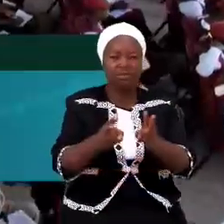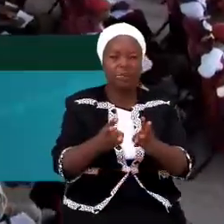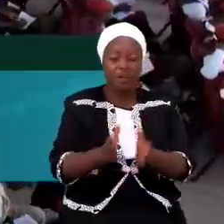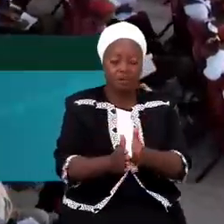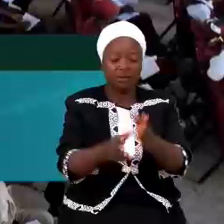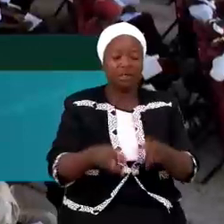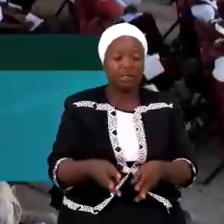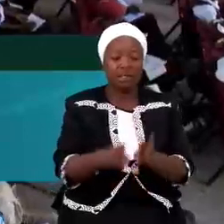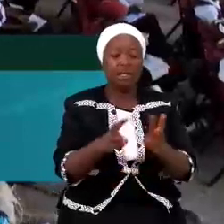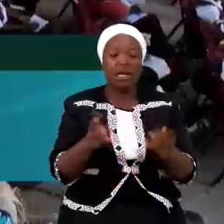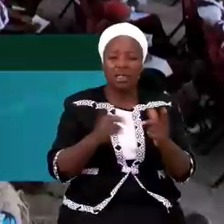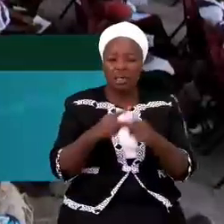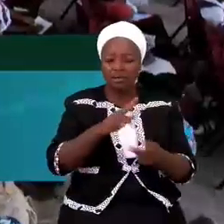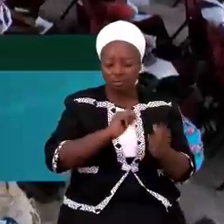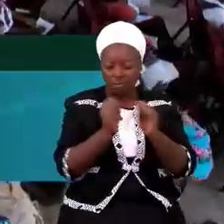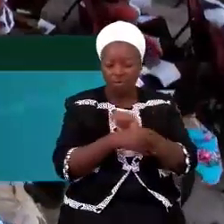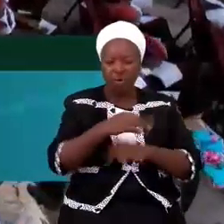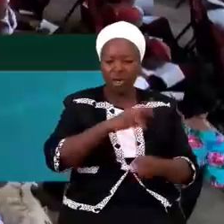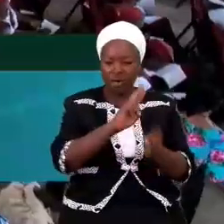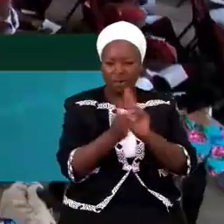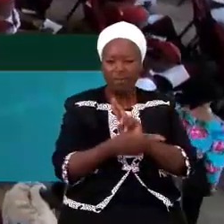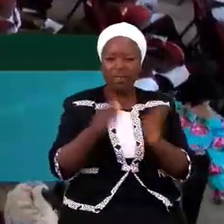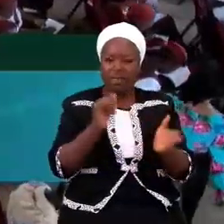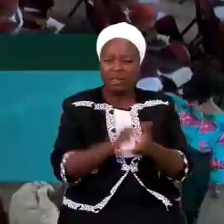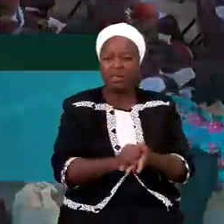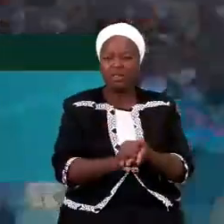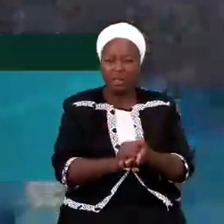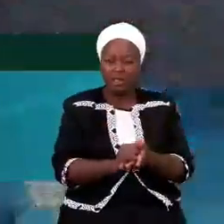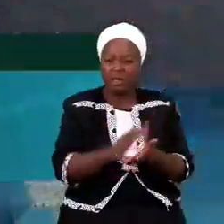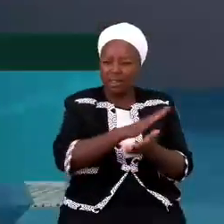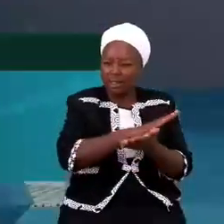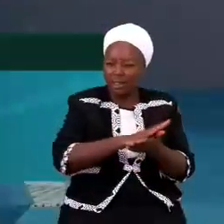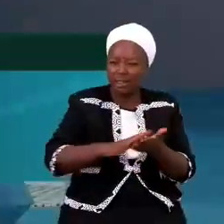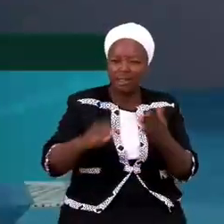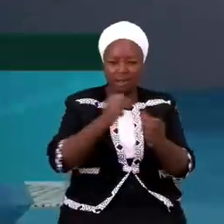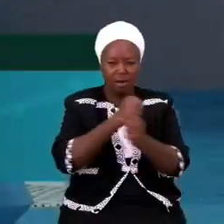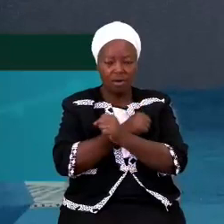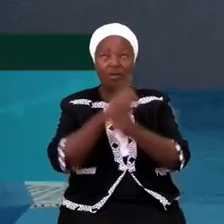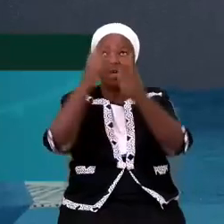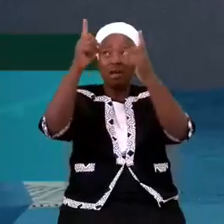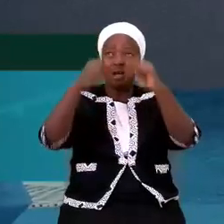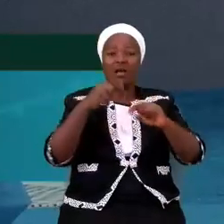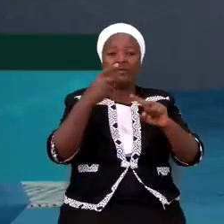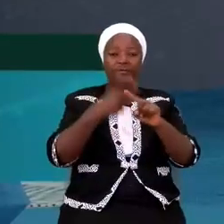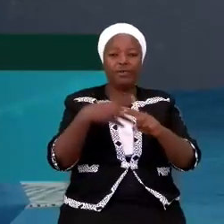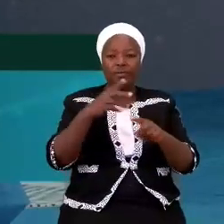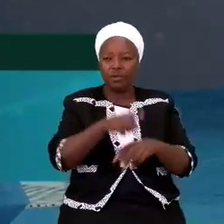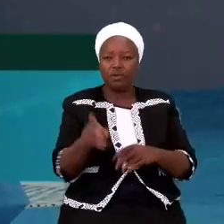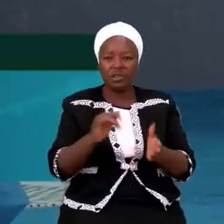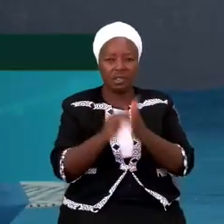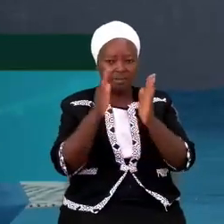the penitent. Look at Ezekiel chapter 18, reading from verse 30. Therefore,